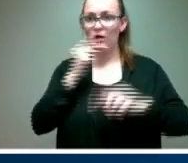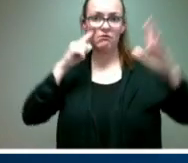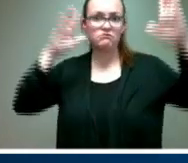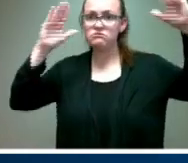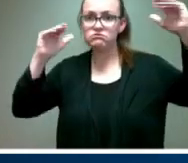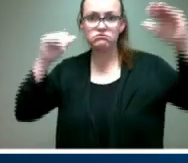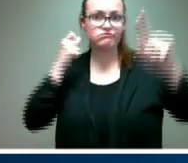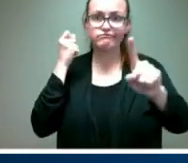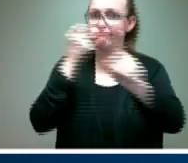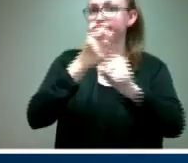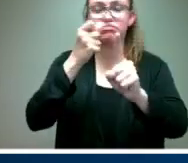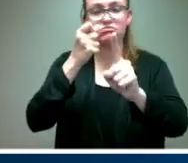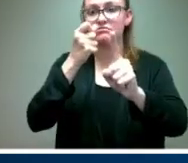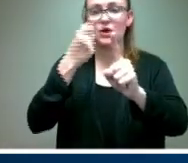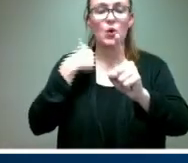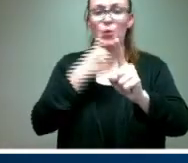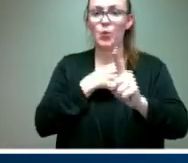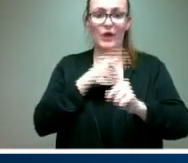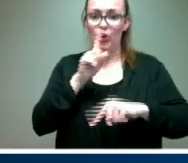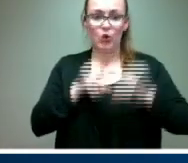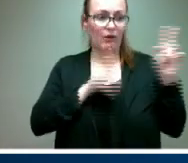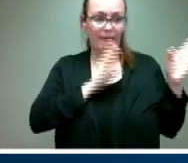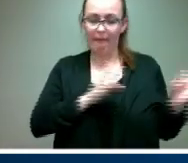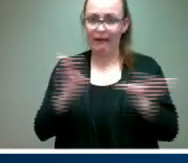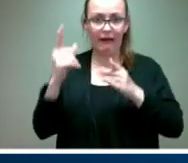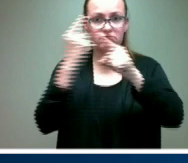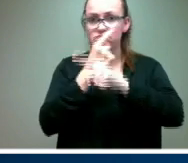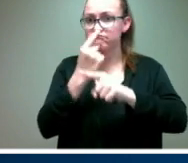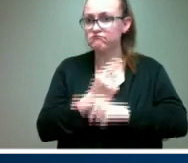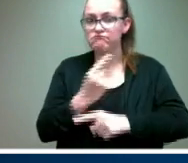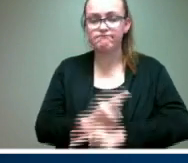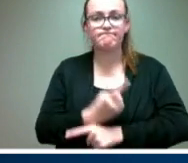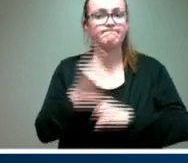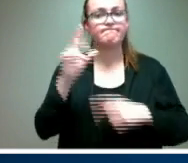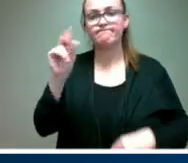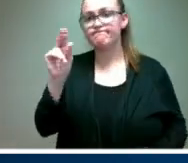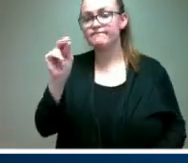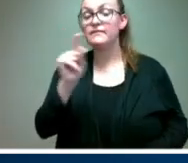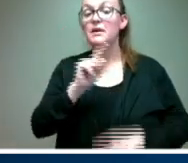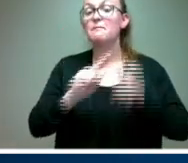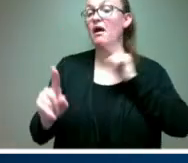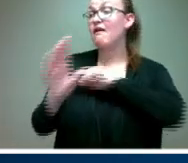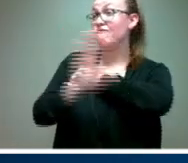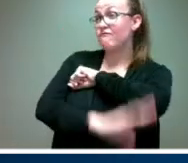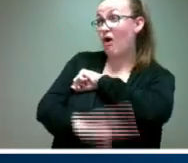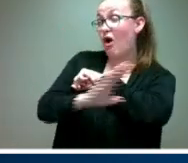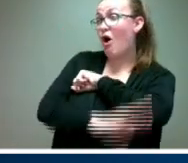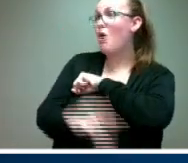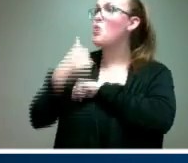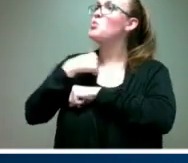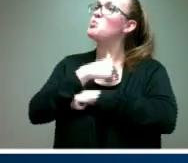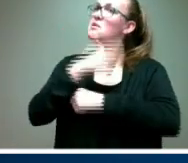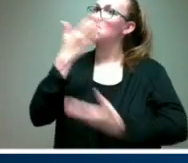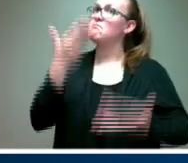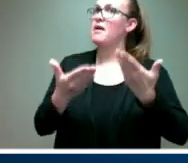to plan for ways to support our community even better in the fall. Yeah. So I'll kick that to